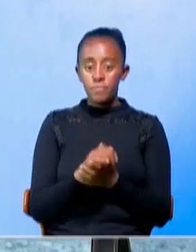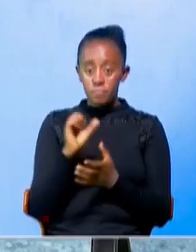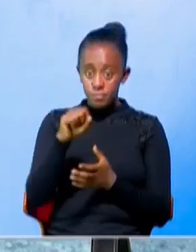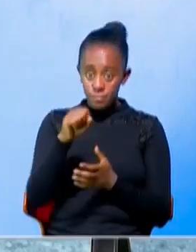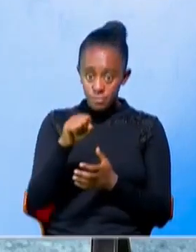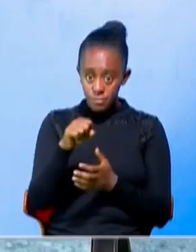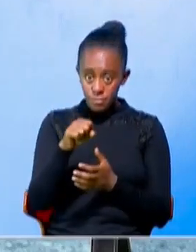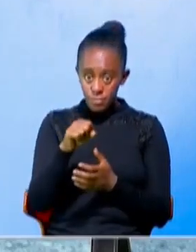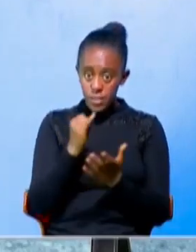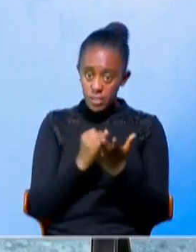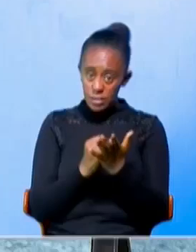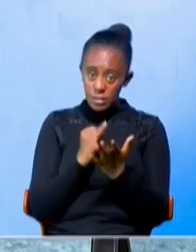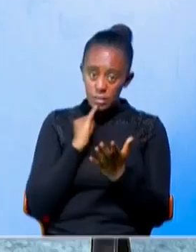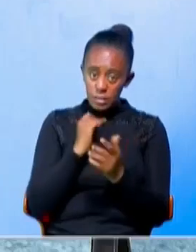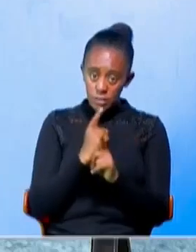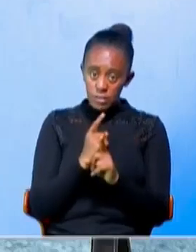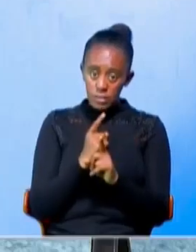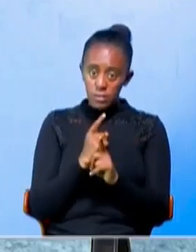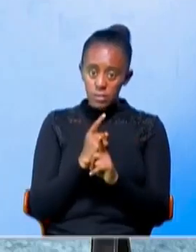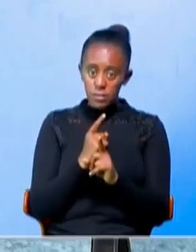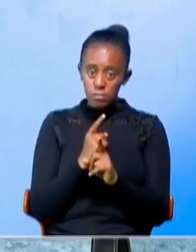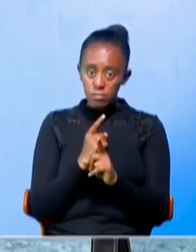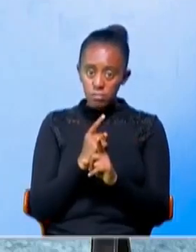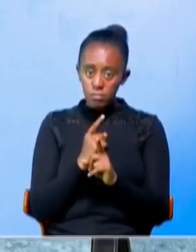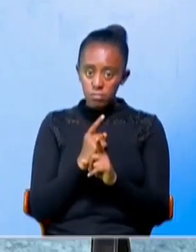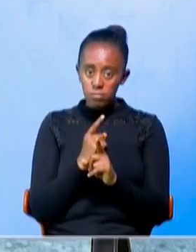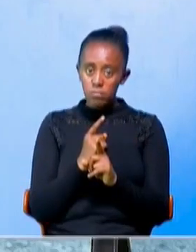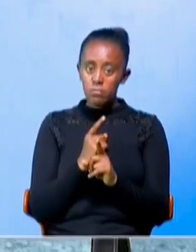Yeah? Is it appropriate?